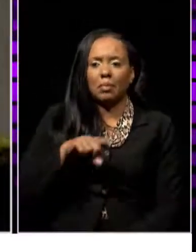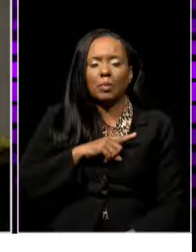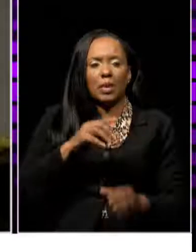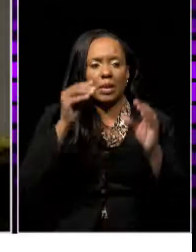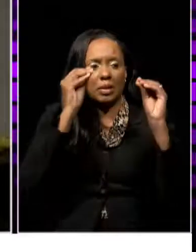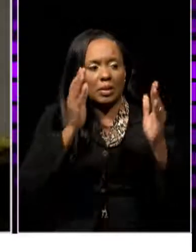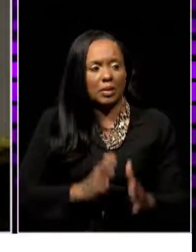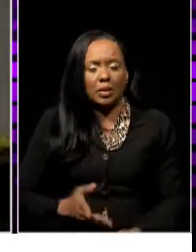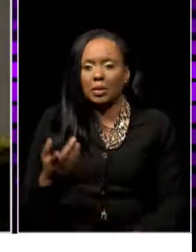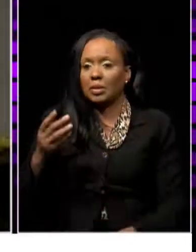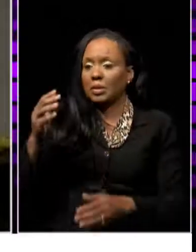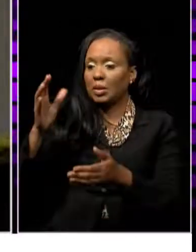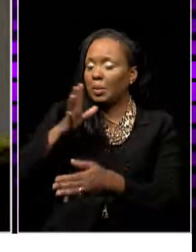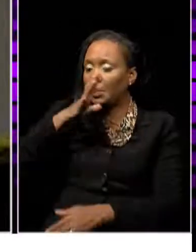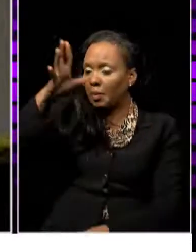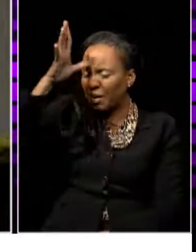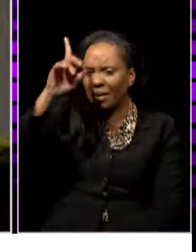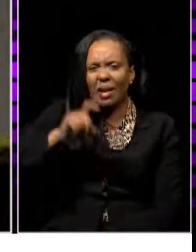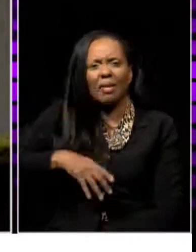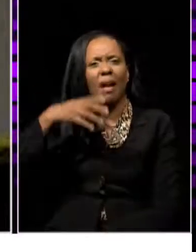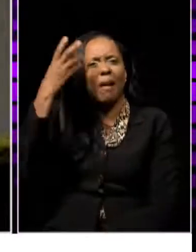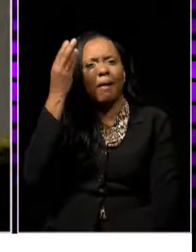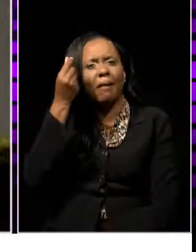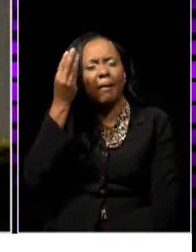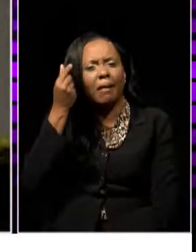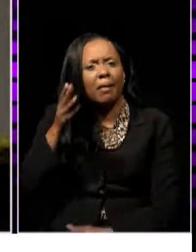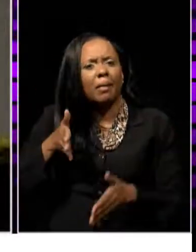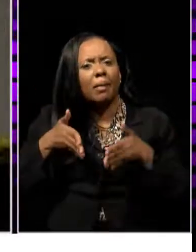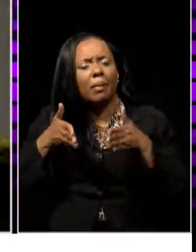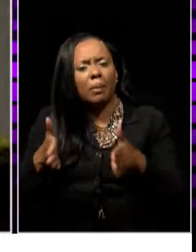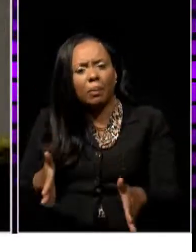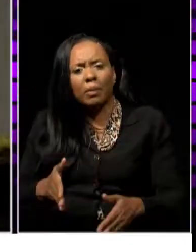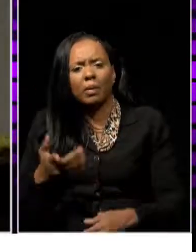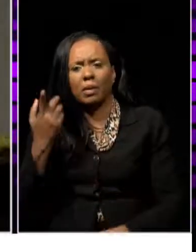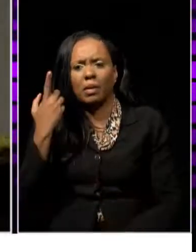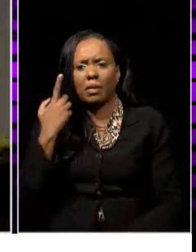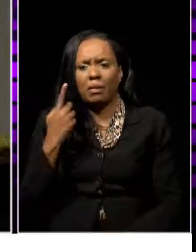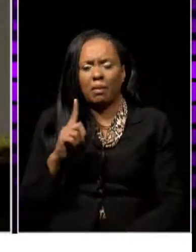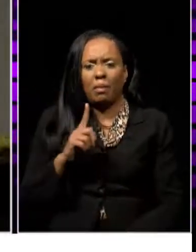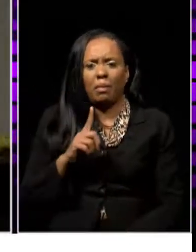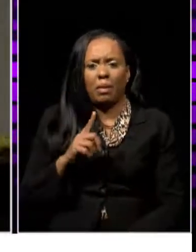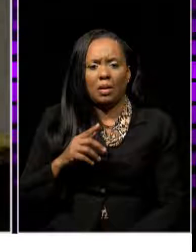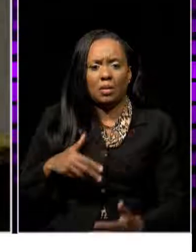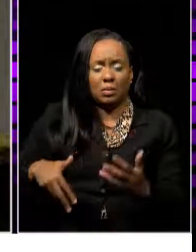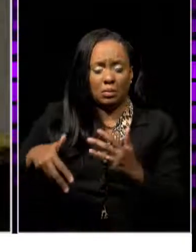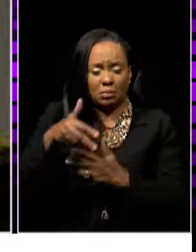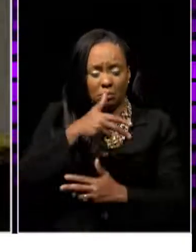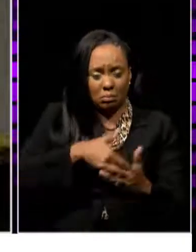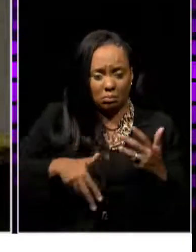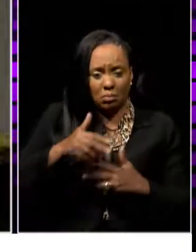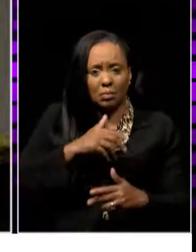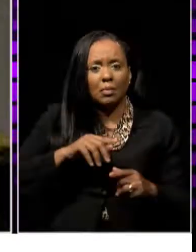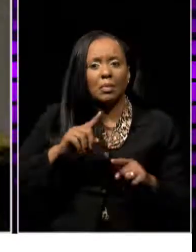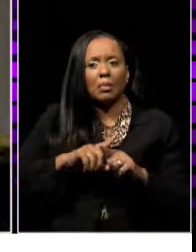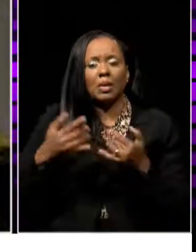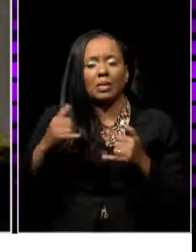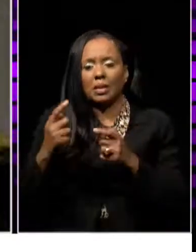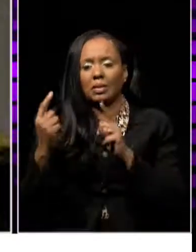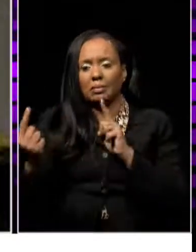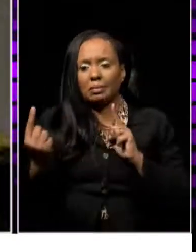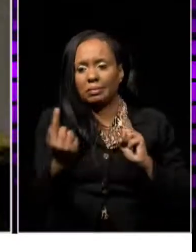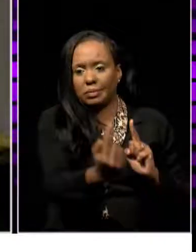have to think about ways that we can allow them to engage but still remain that appropriate social